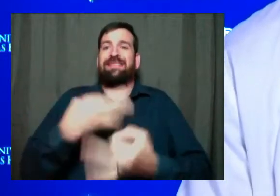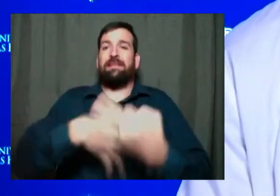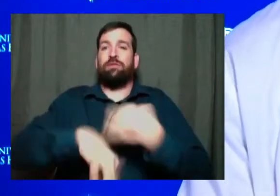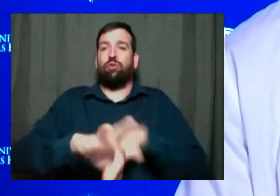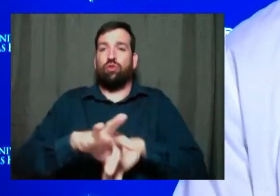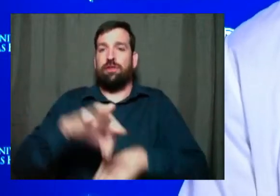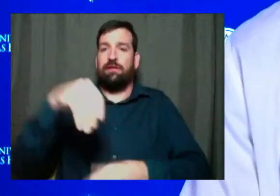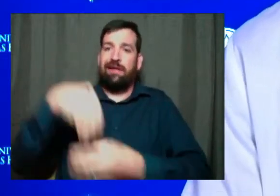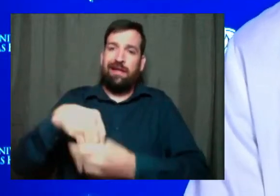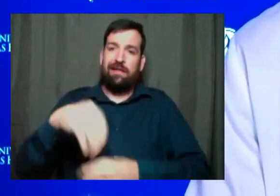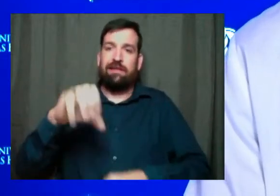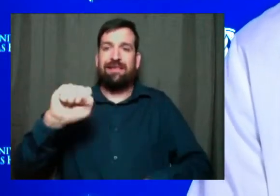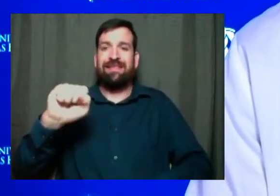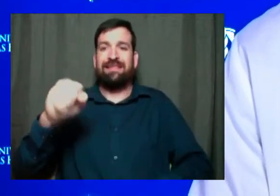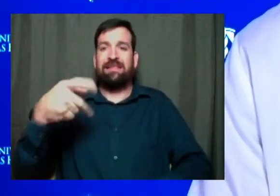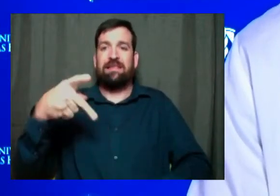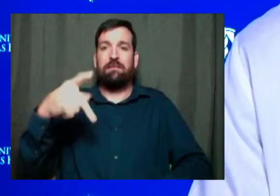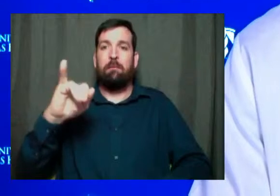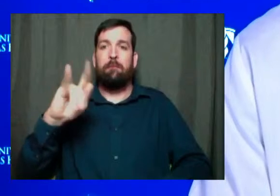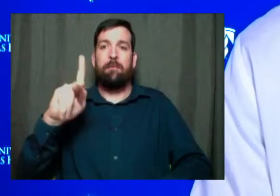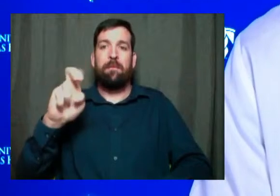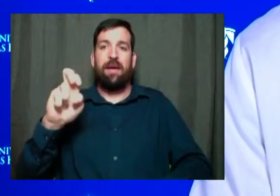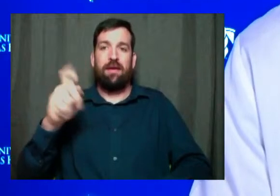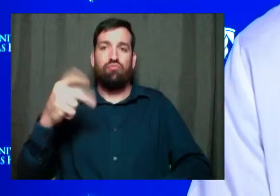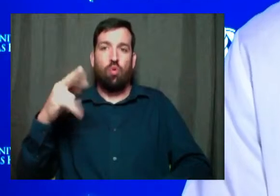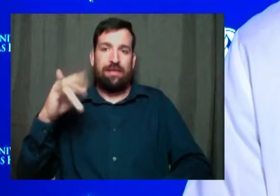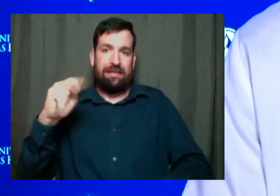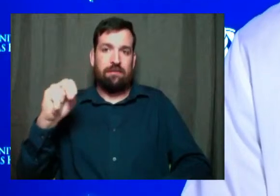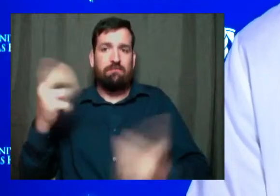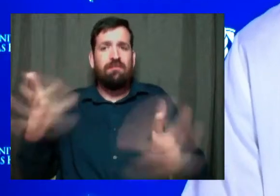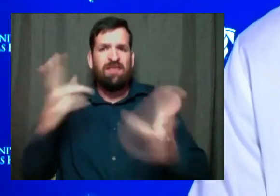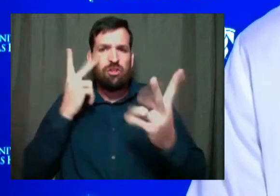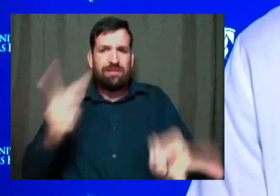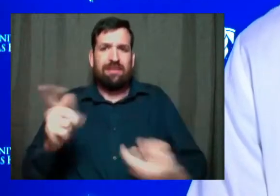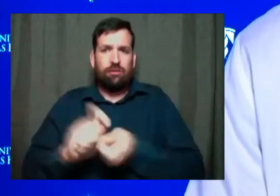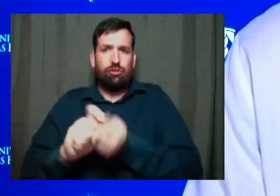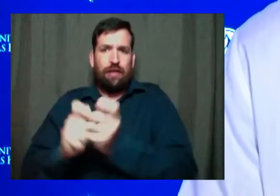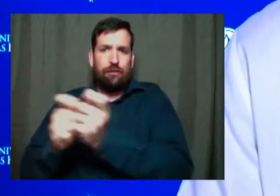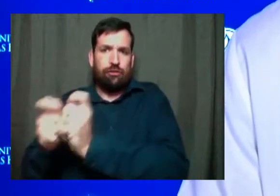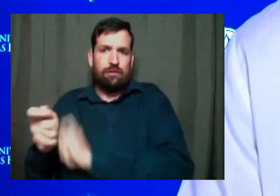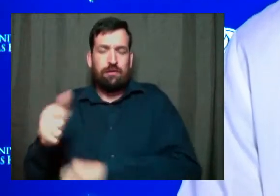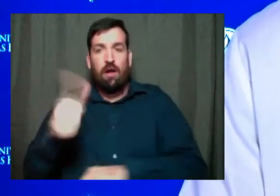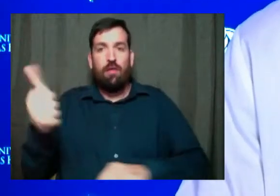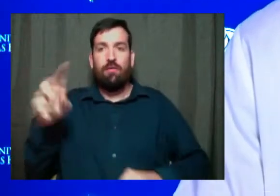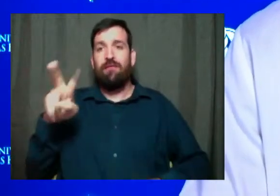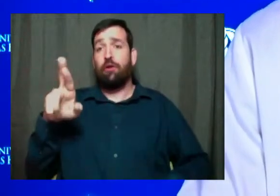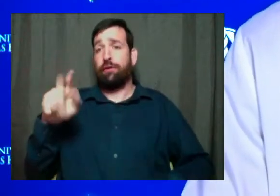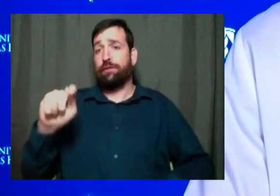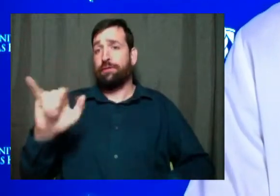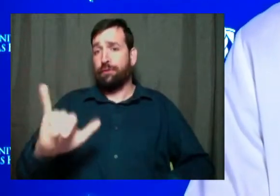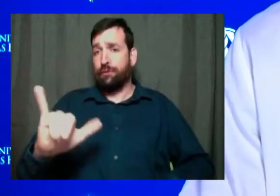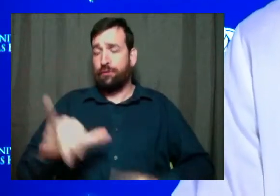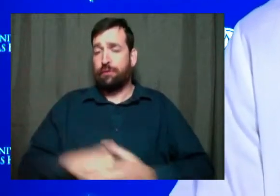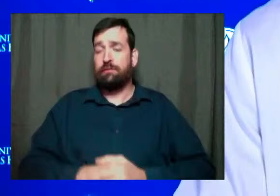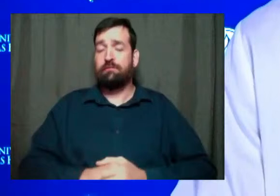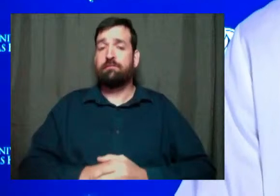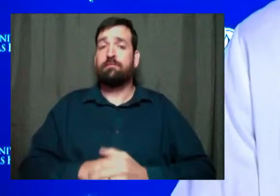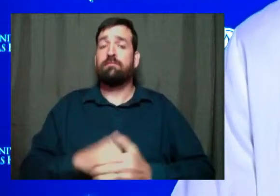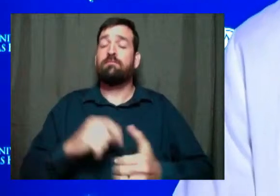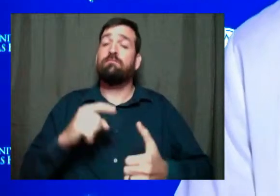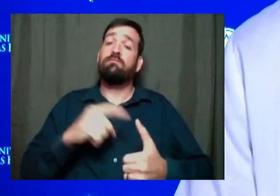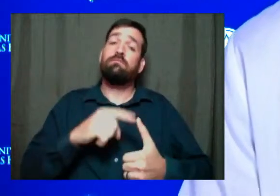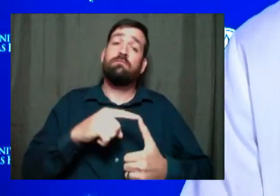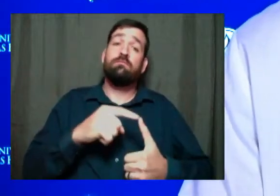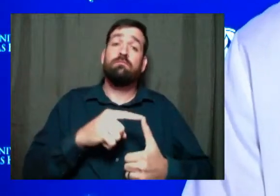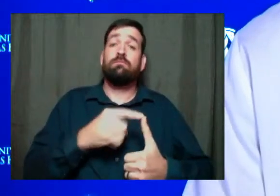protein that they're looking at. And we've seen these substitutions or these changes in other variants, a couple of them being in a couple, one